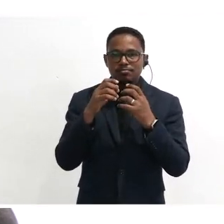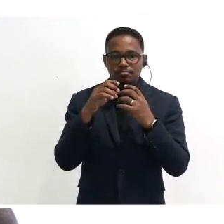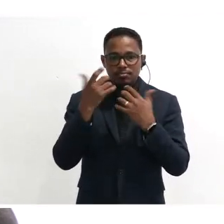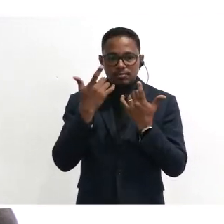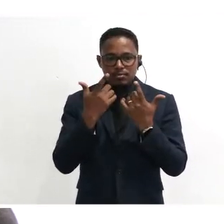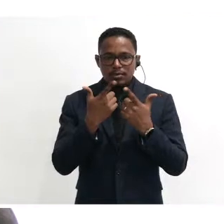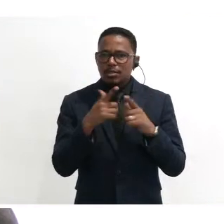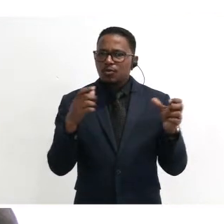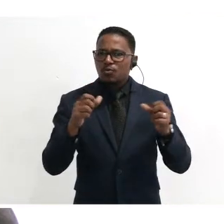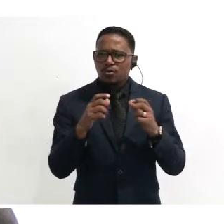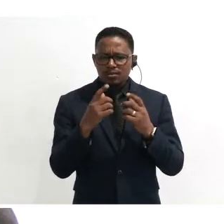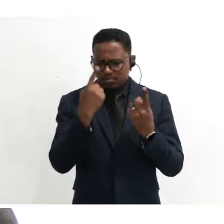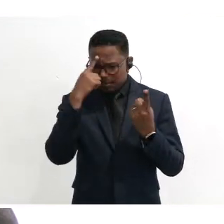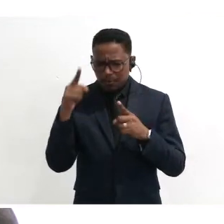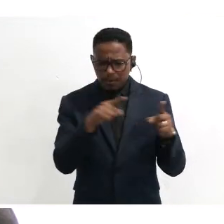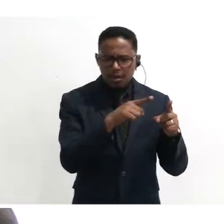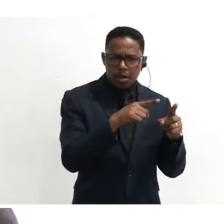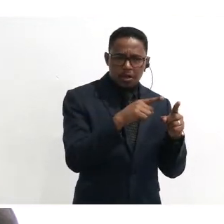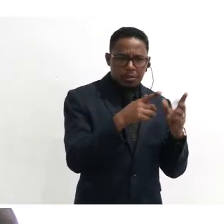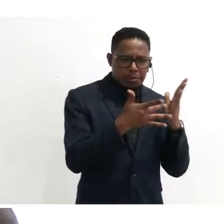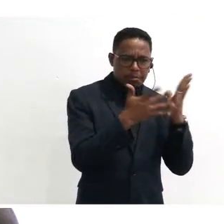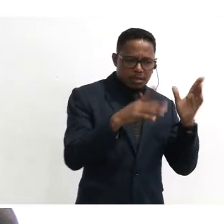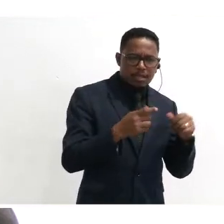language worldwide, so that may be a factor too.